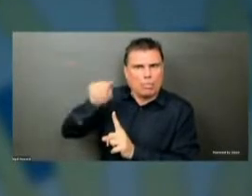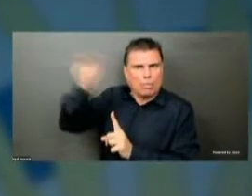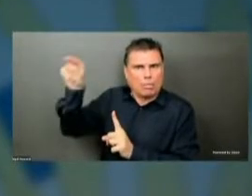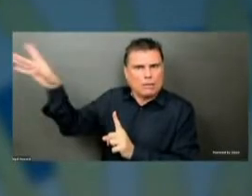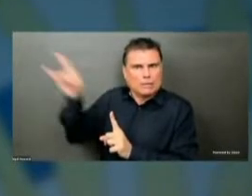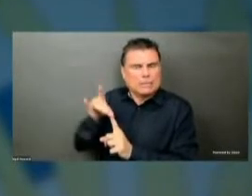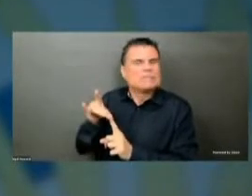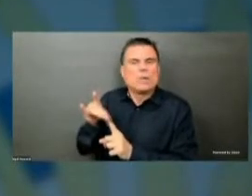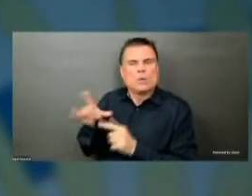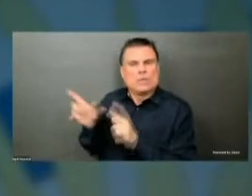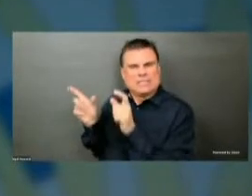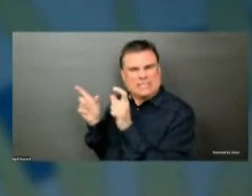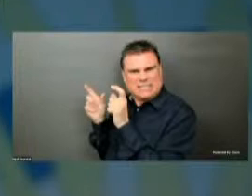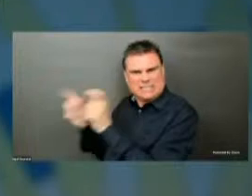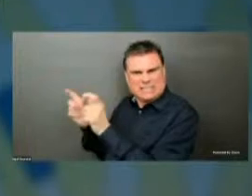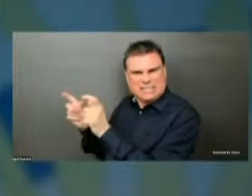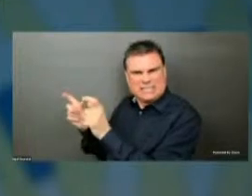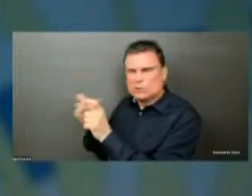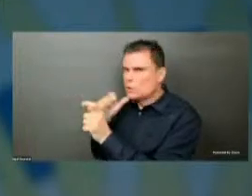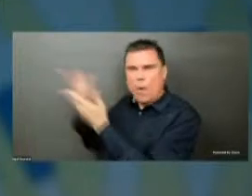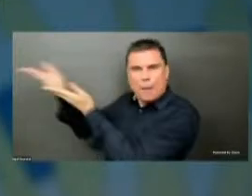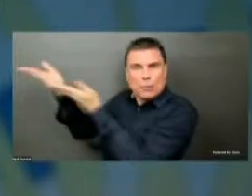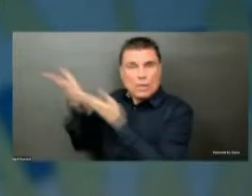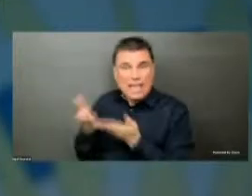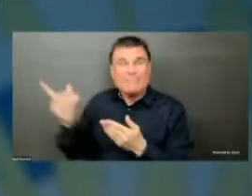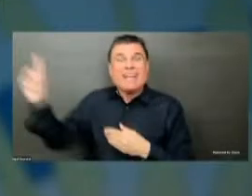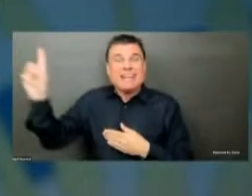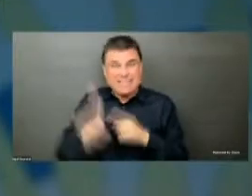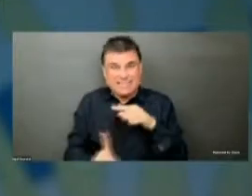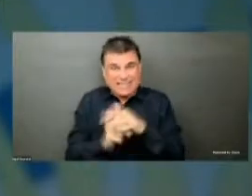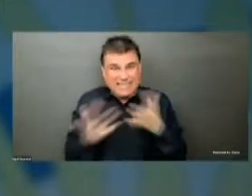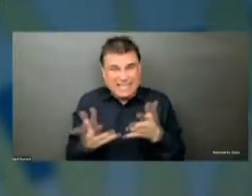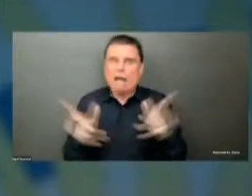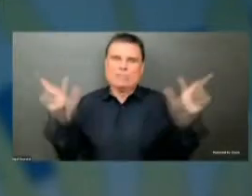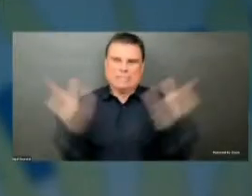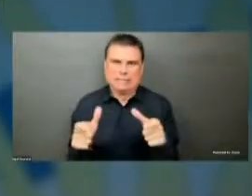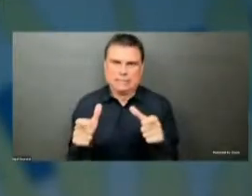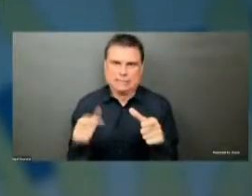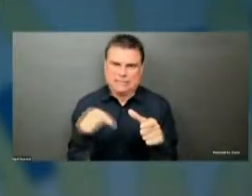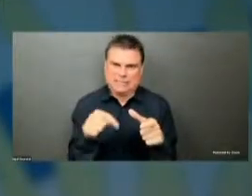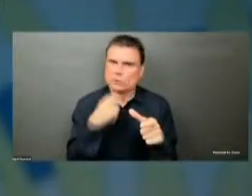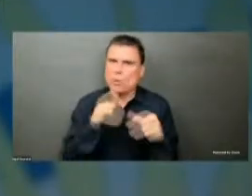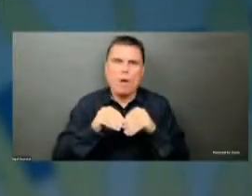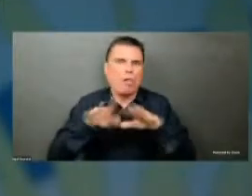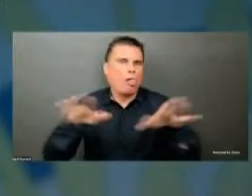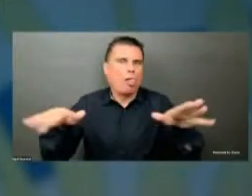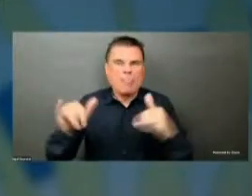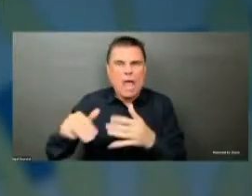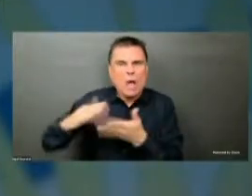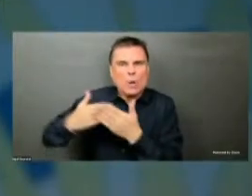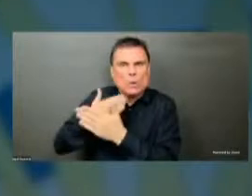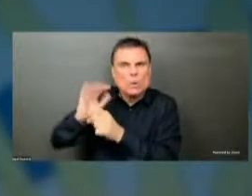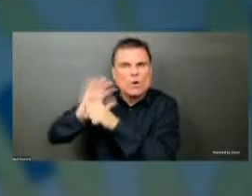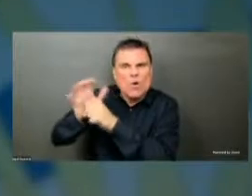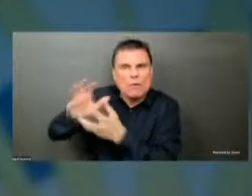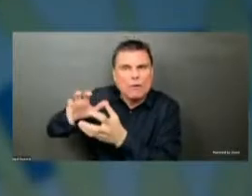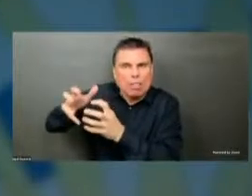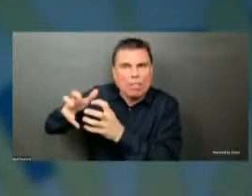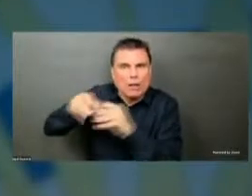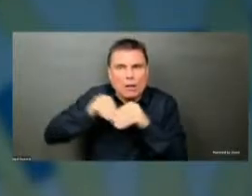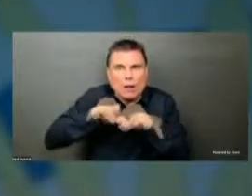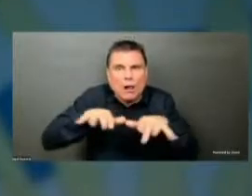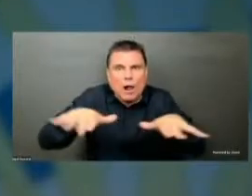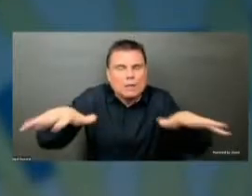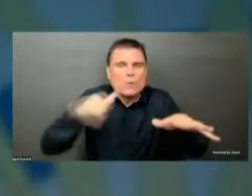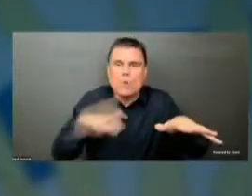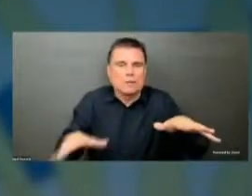This is the epidemic curve broken down by different age groups. We can see very easily that the top age group, the 20